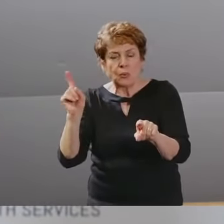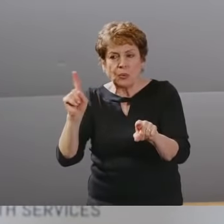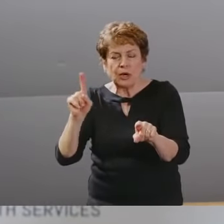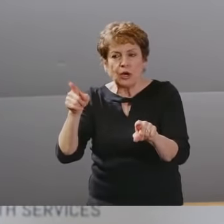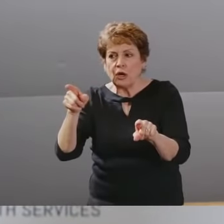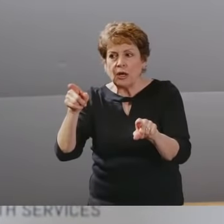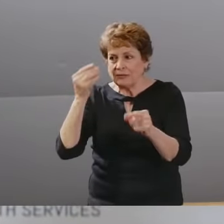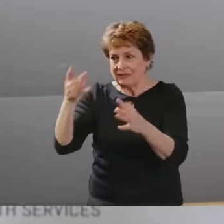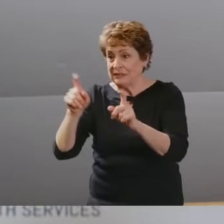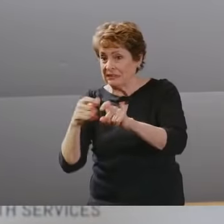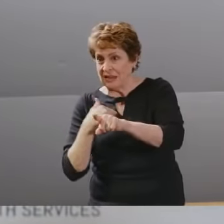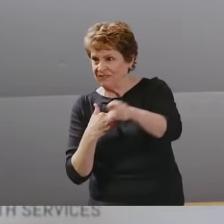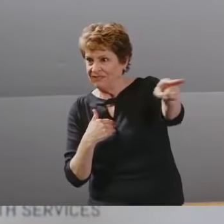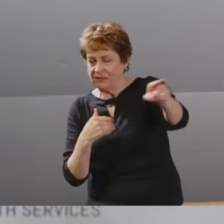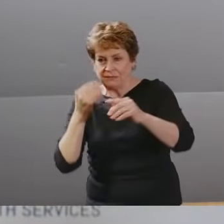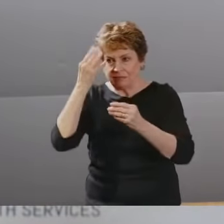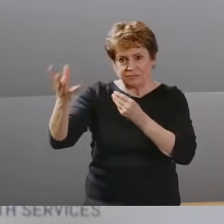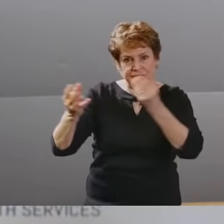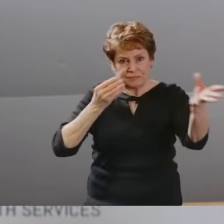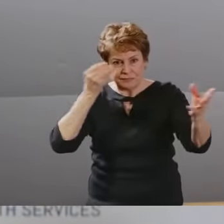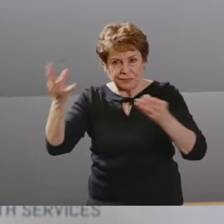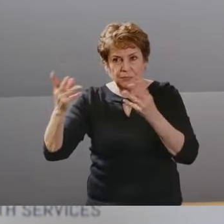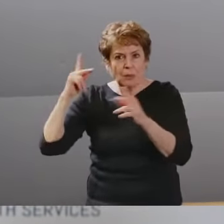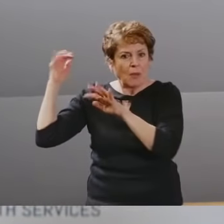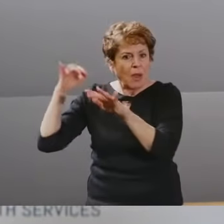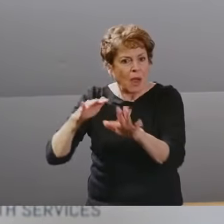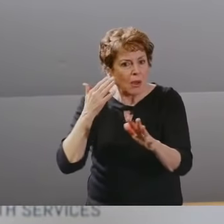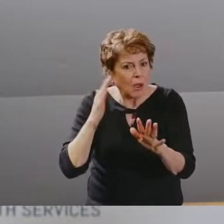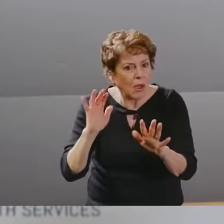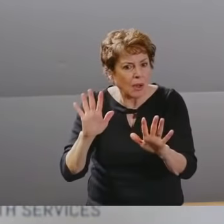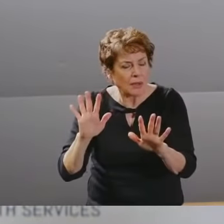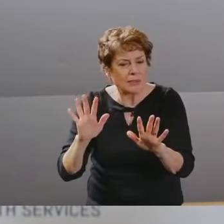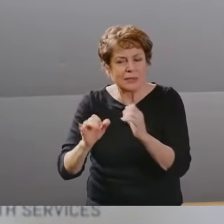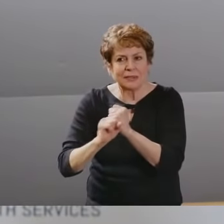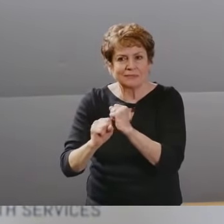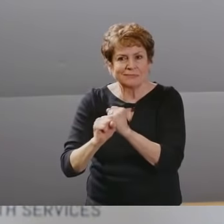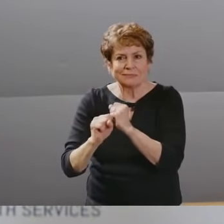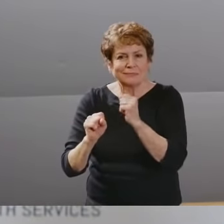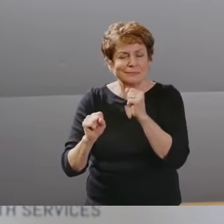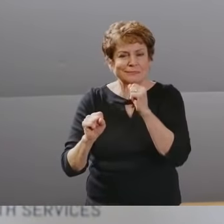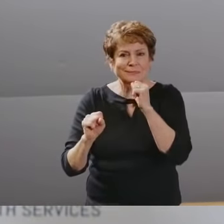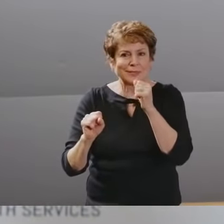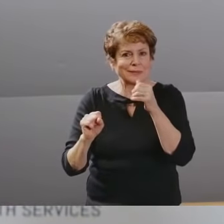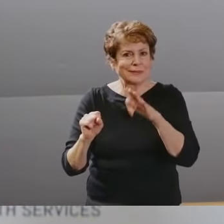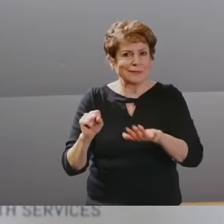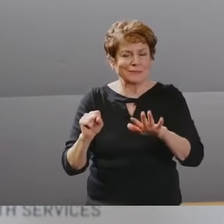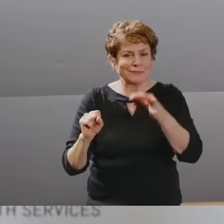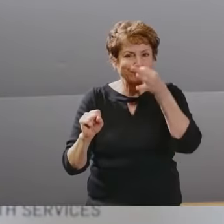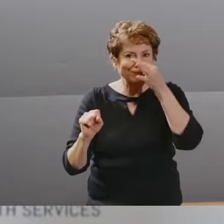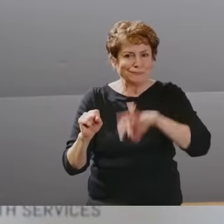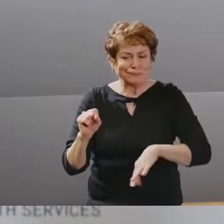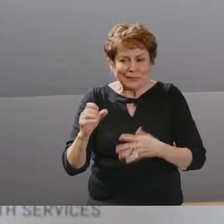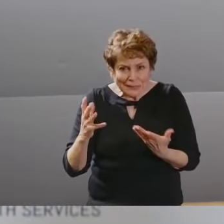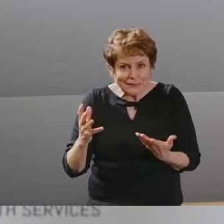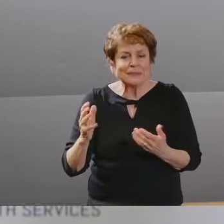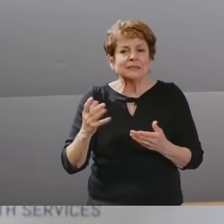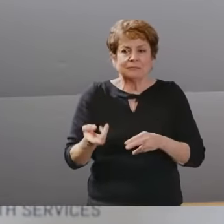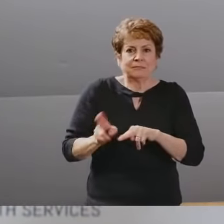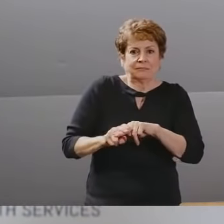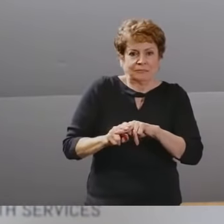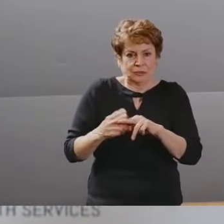need more than just messaging. We also need more specific, targeted